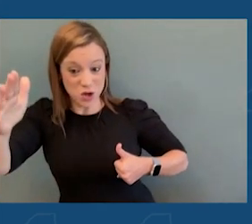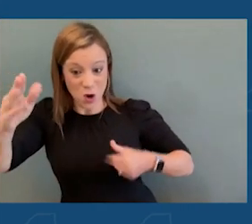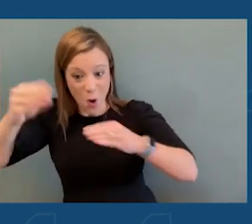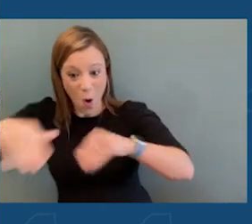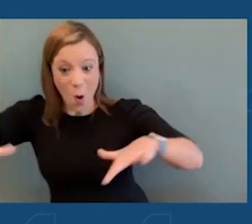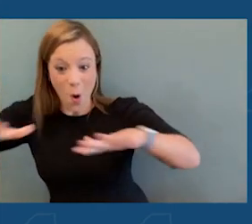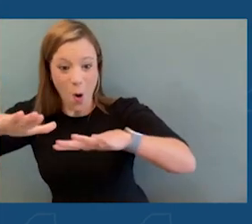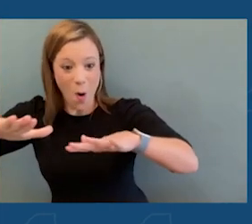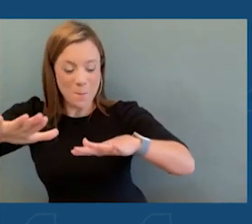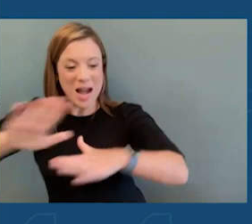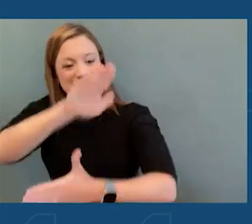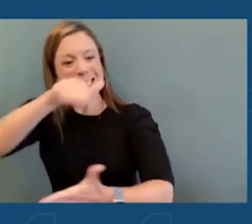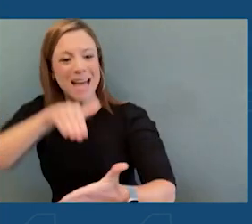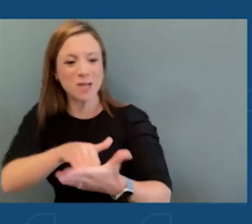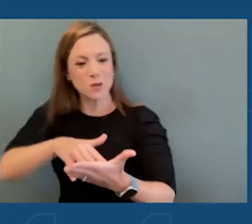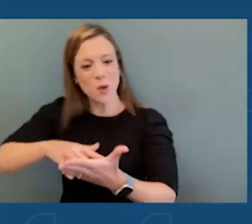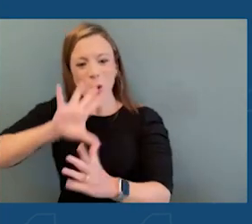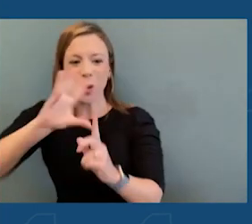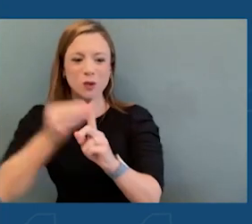Cultural Inmigrante.